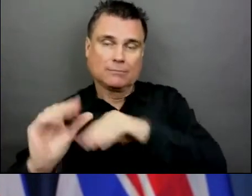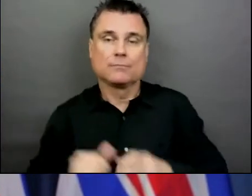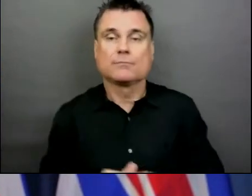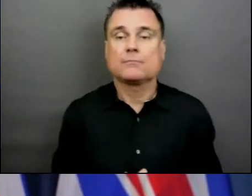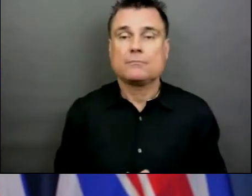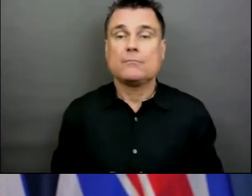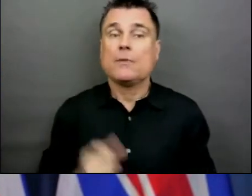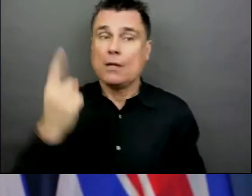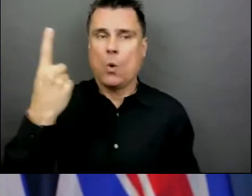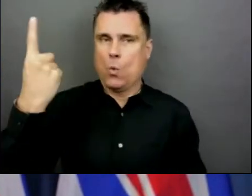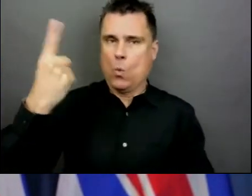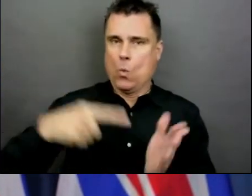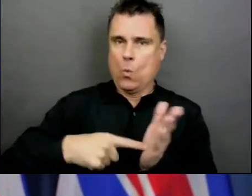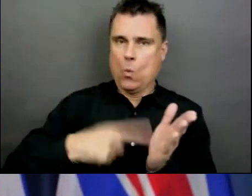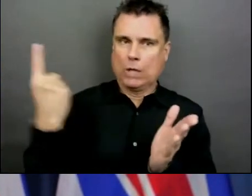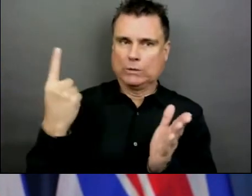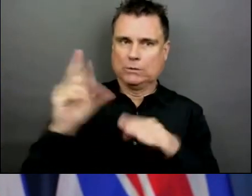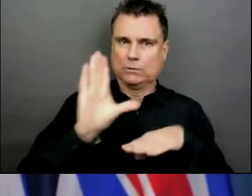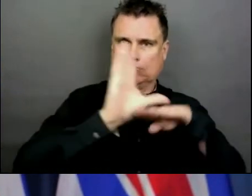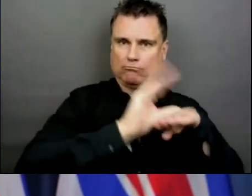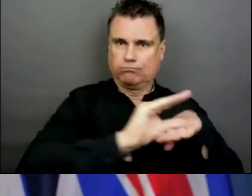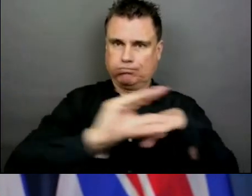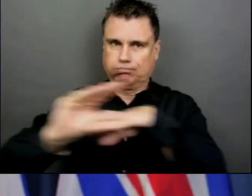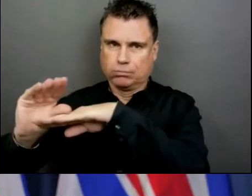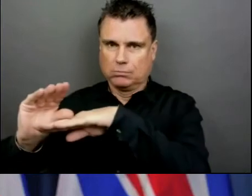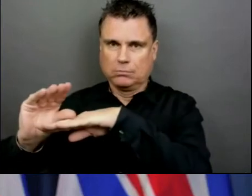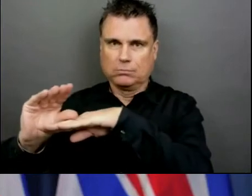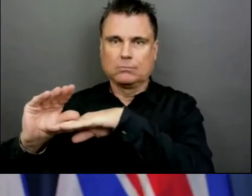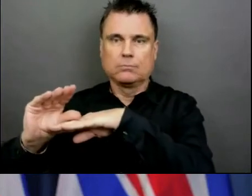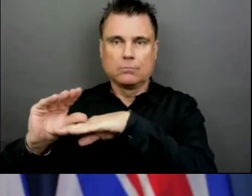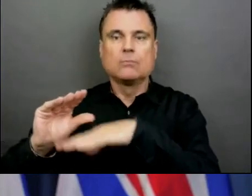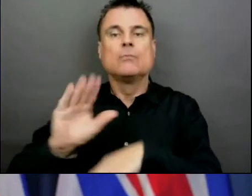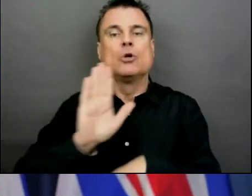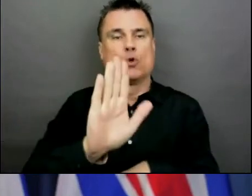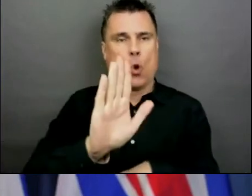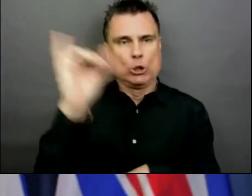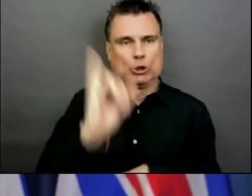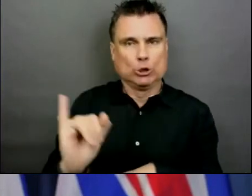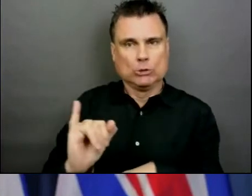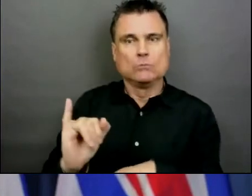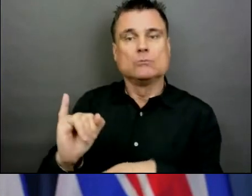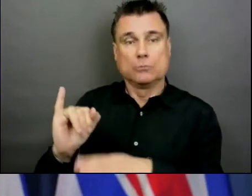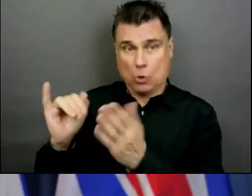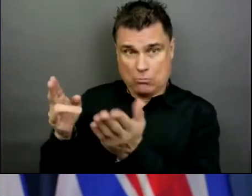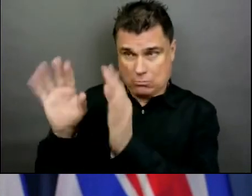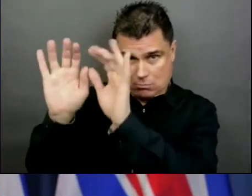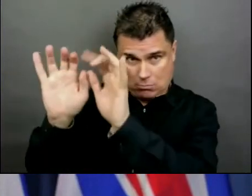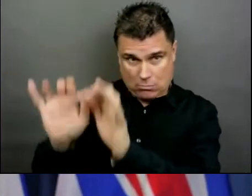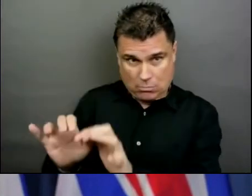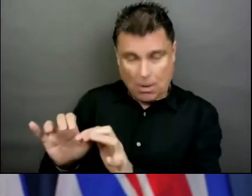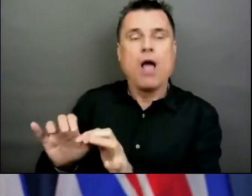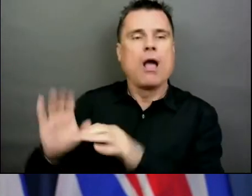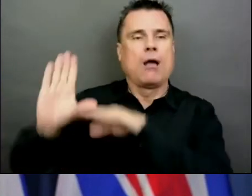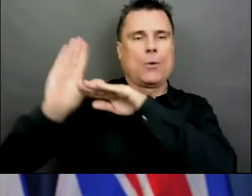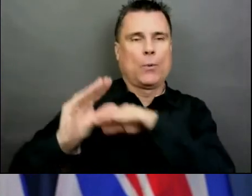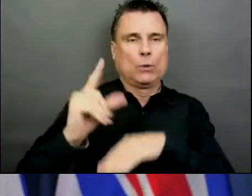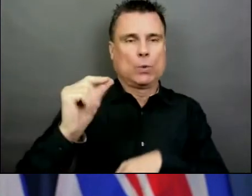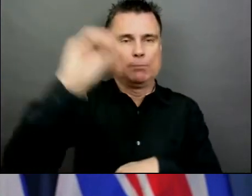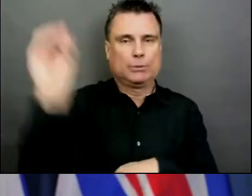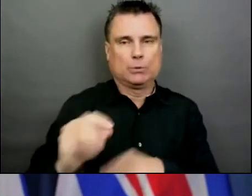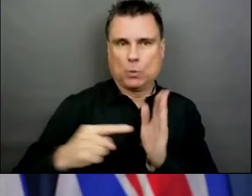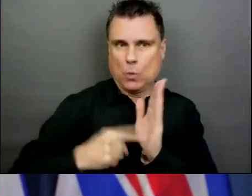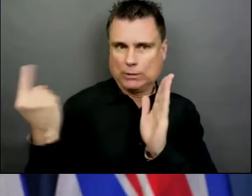care refund. The online estimator lets you find out what those savings are going to mean for